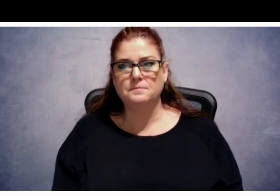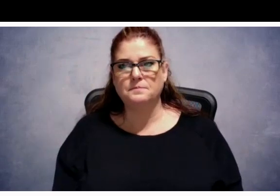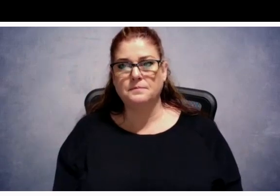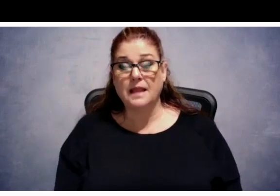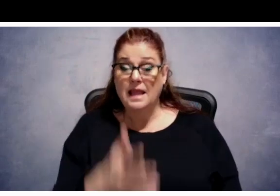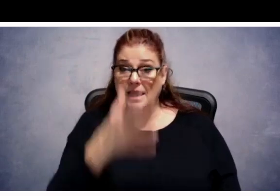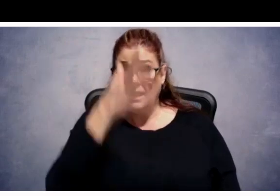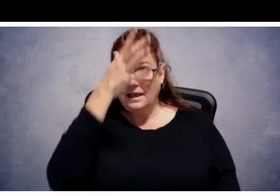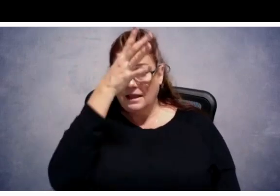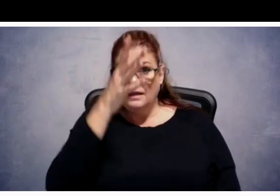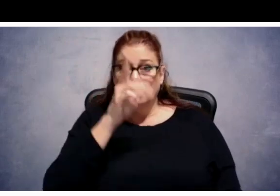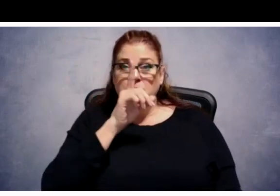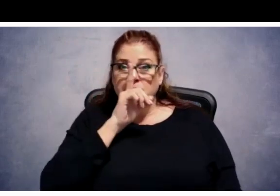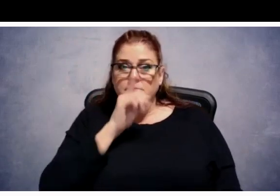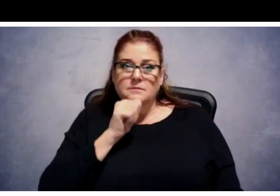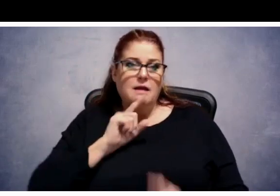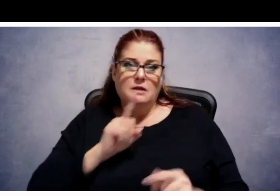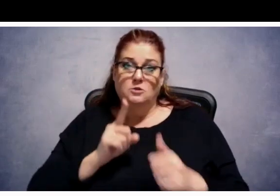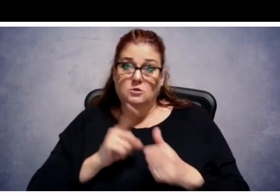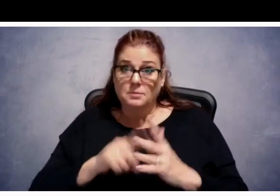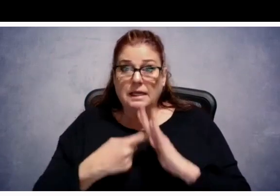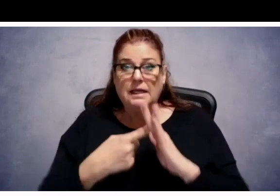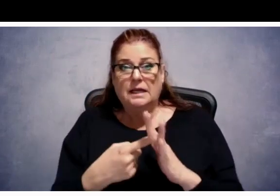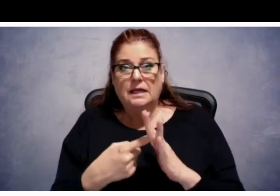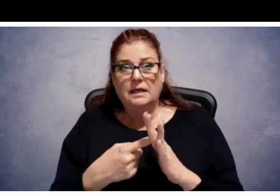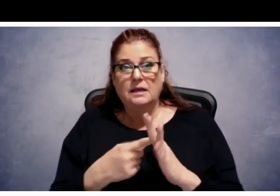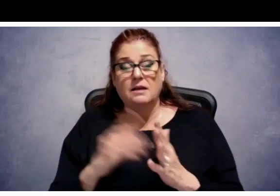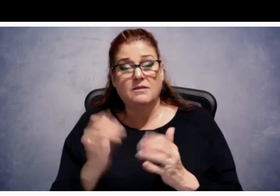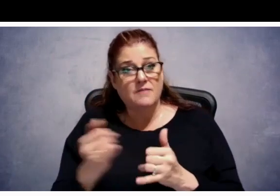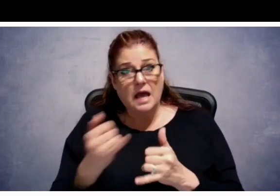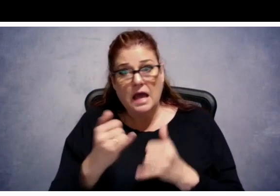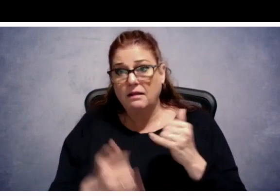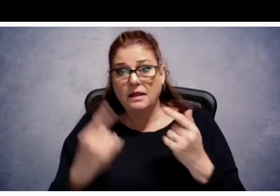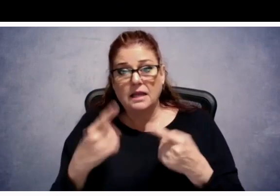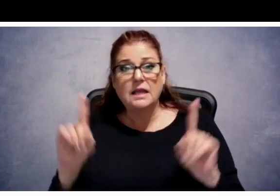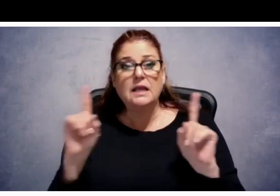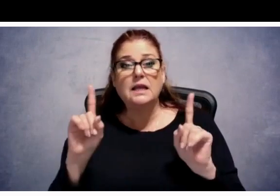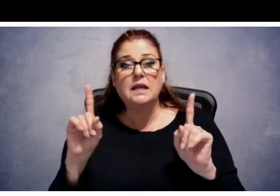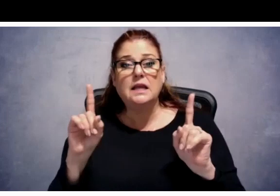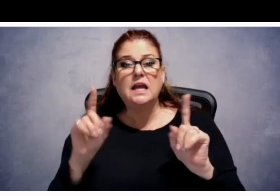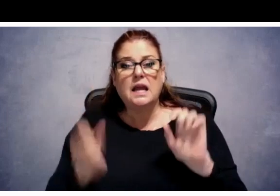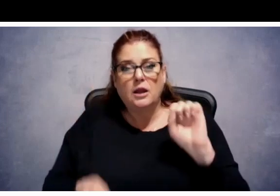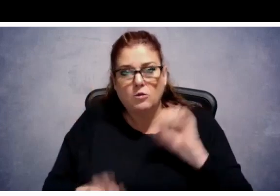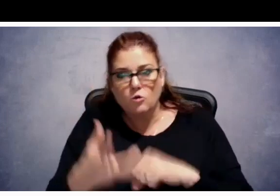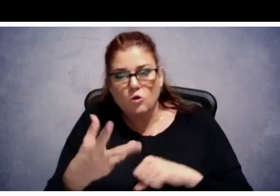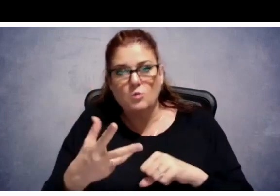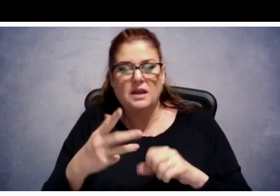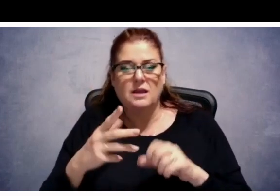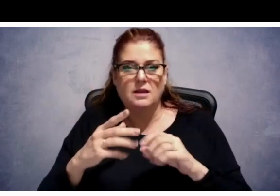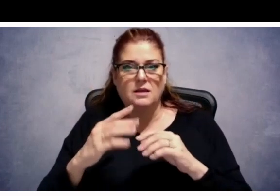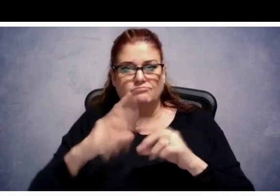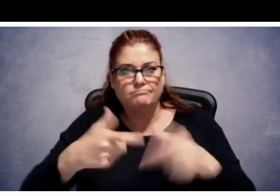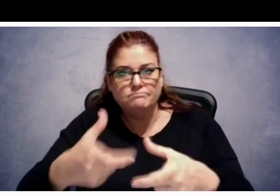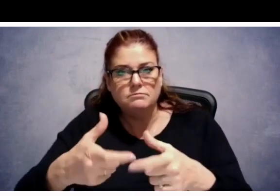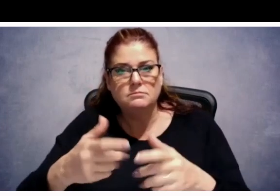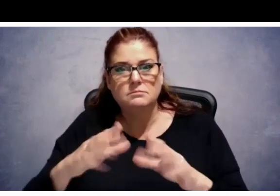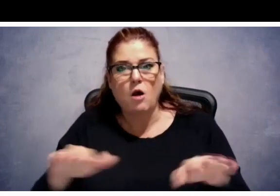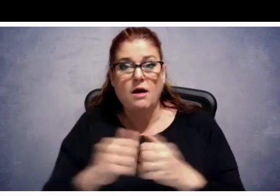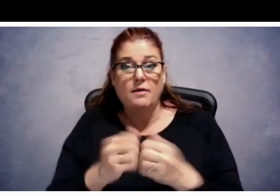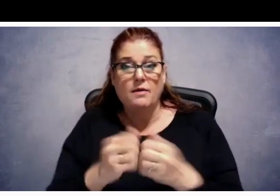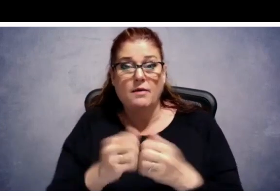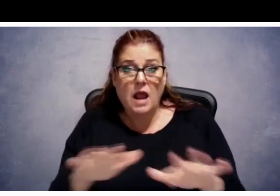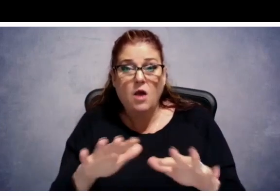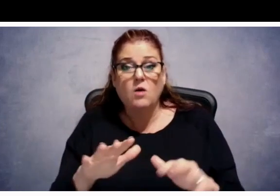Daddy didn't answer me at first. Finally, he threw me a grounder and said, "Hitler